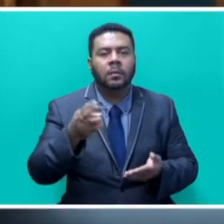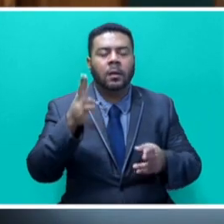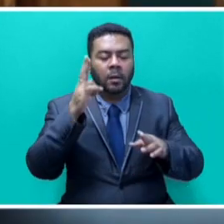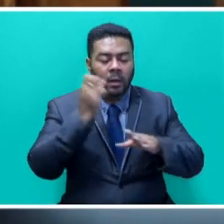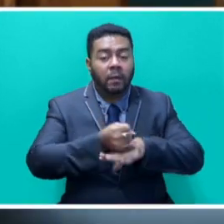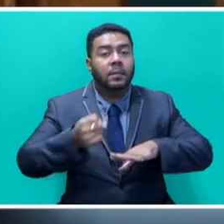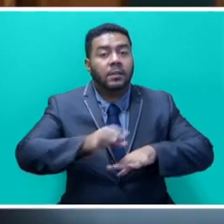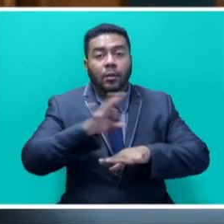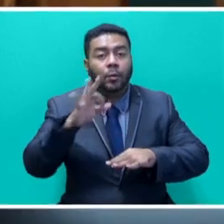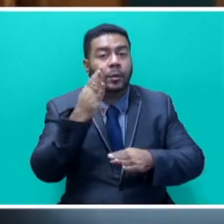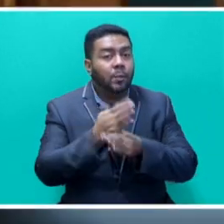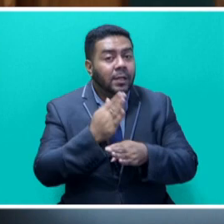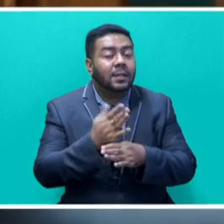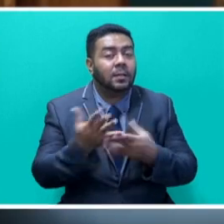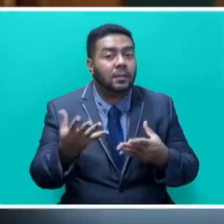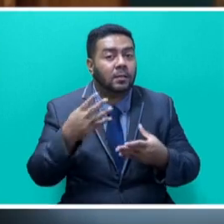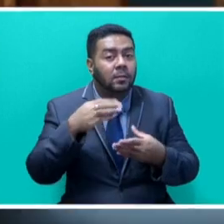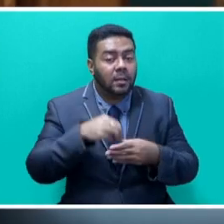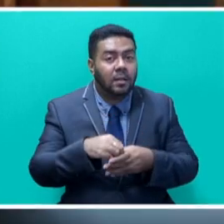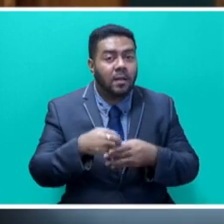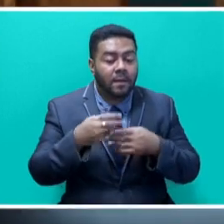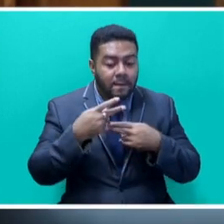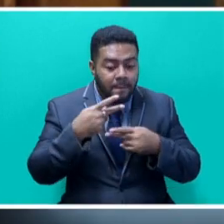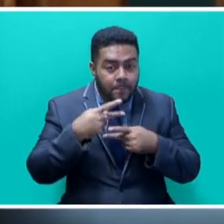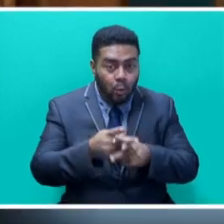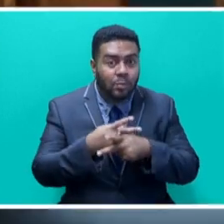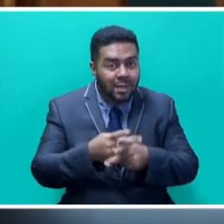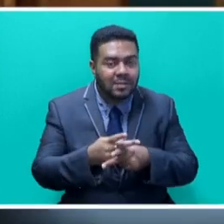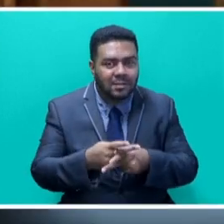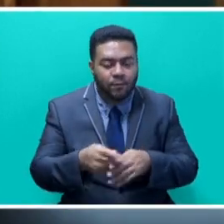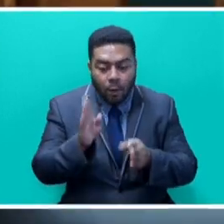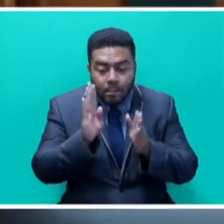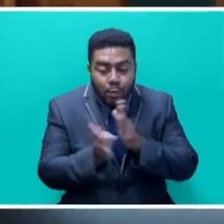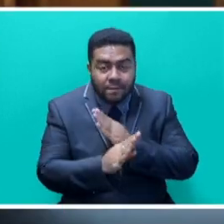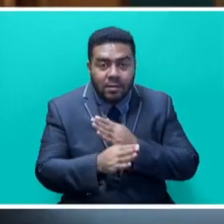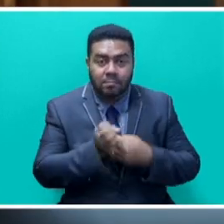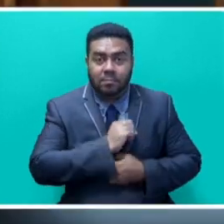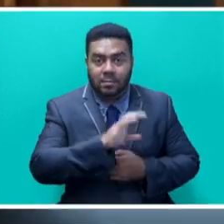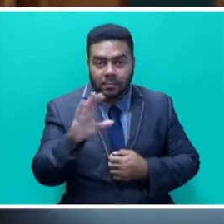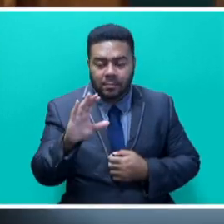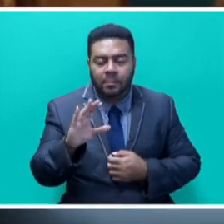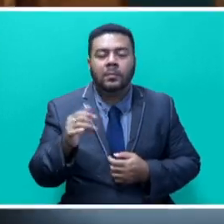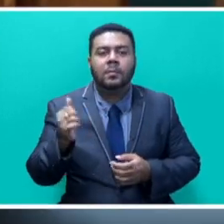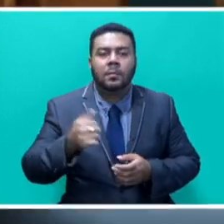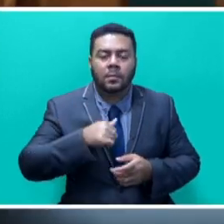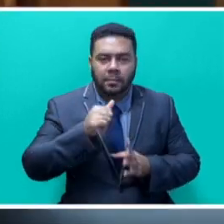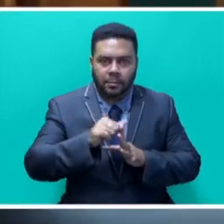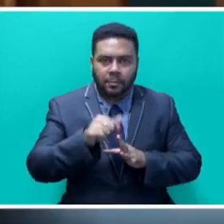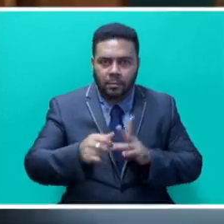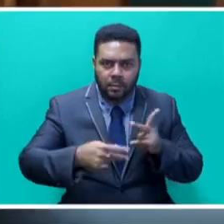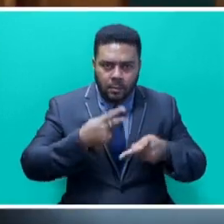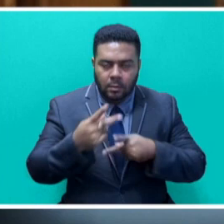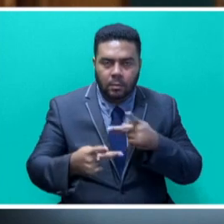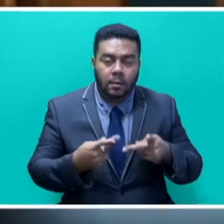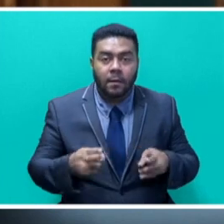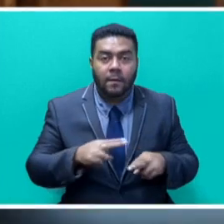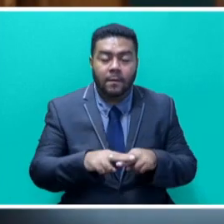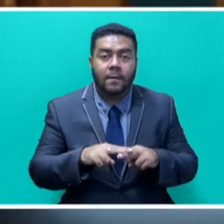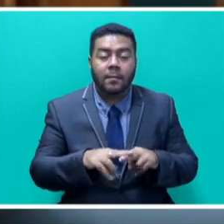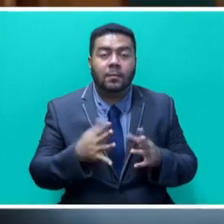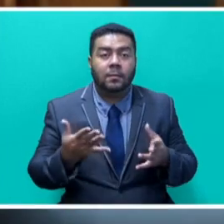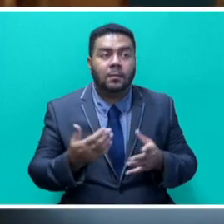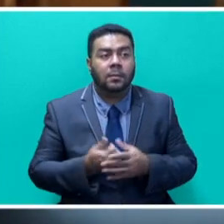working on improving its facilitation process for the private sector, it is also progressing Fiji's efforts to enter into carbon